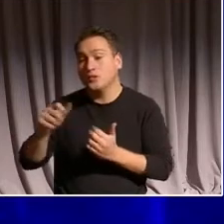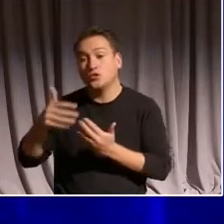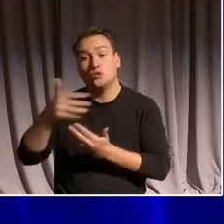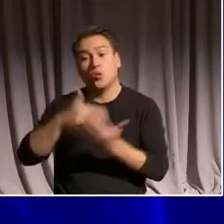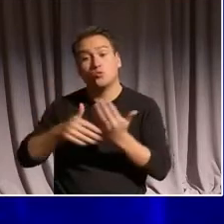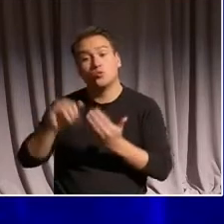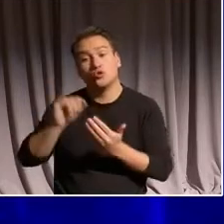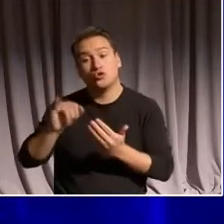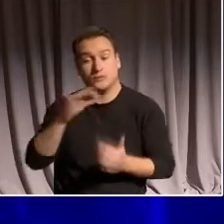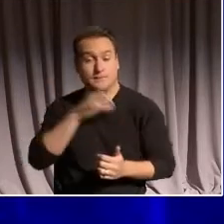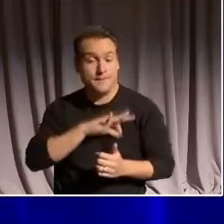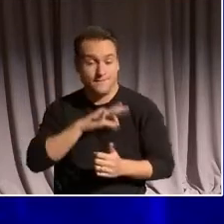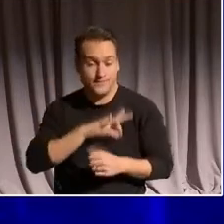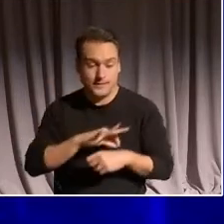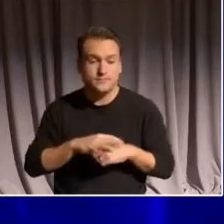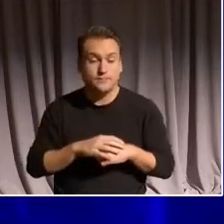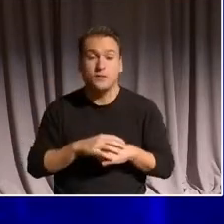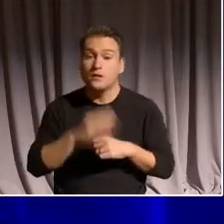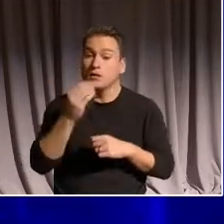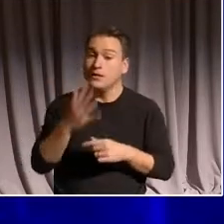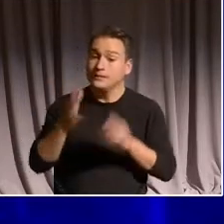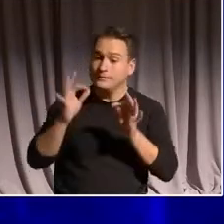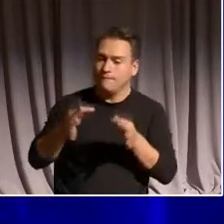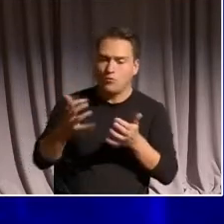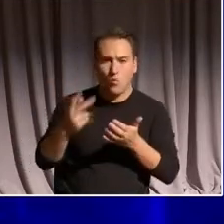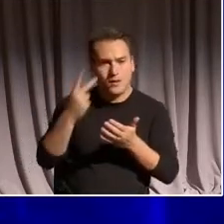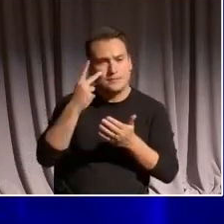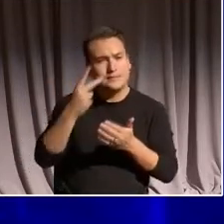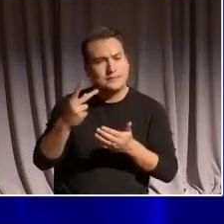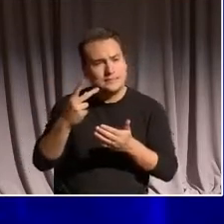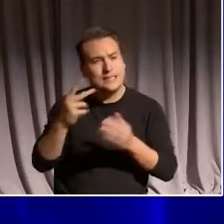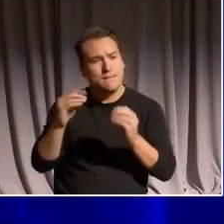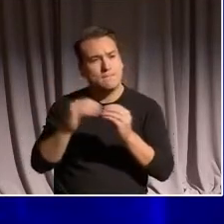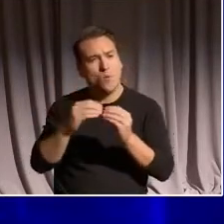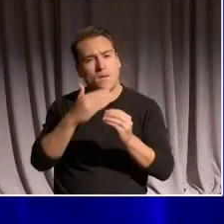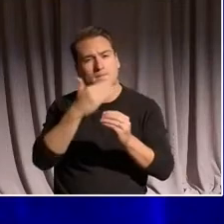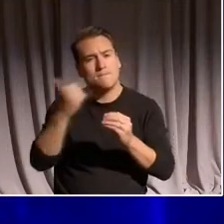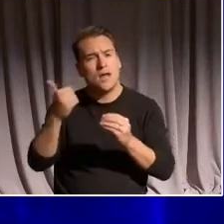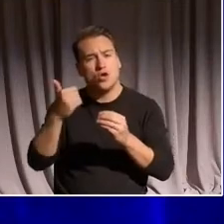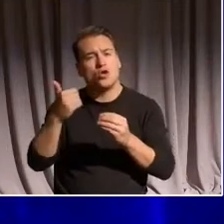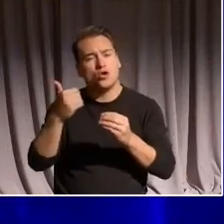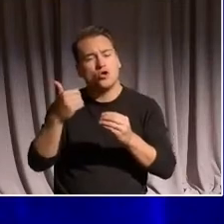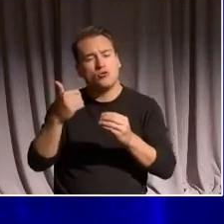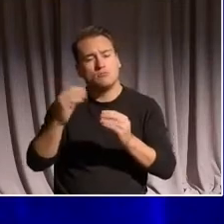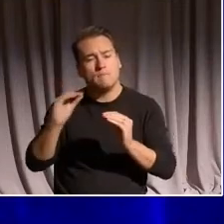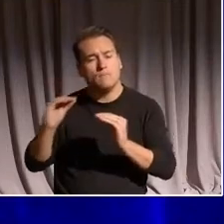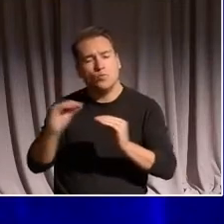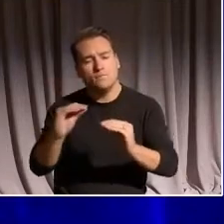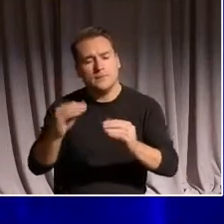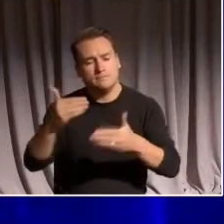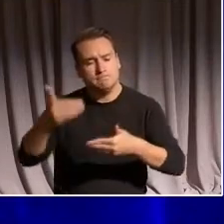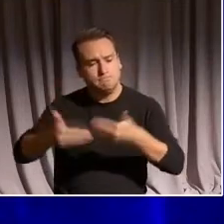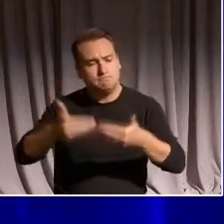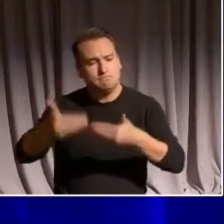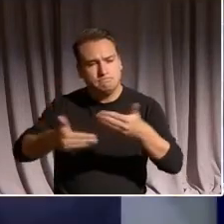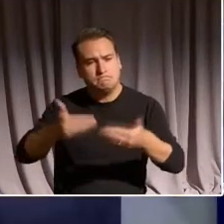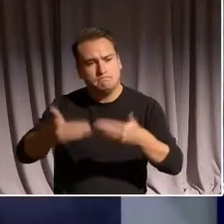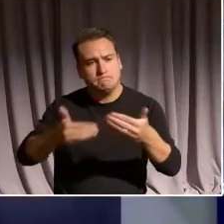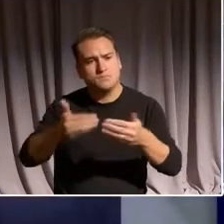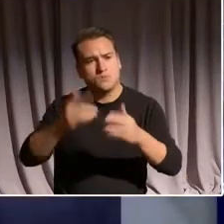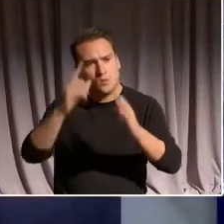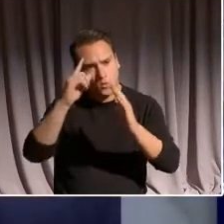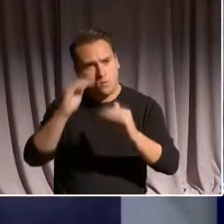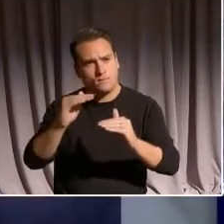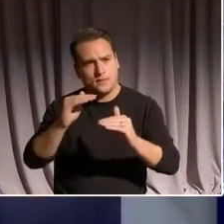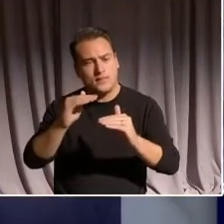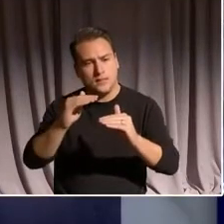insurance benefit, but definitely want to see forward movement on that and that coming to fruition in a fairly short period